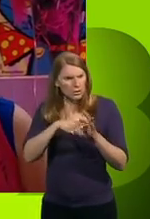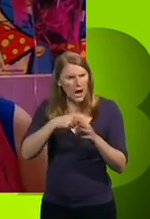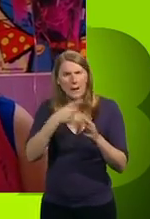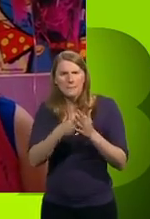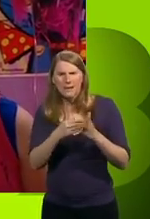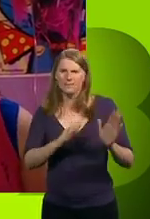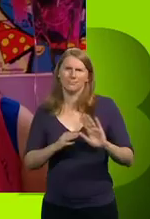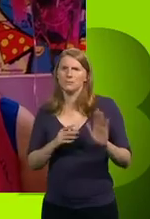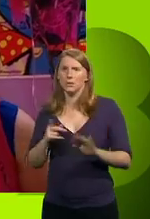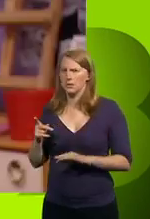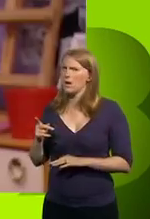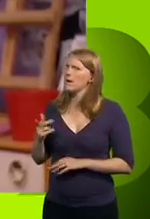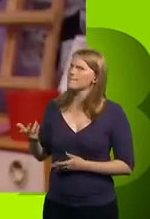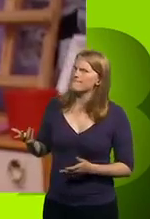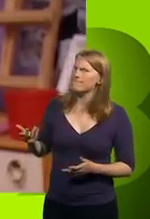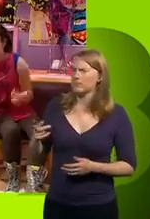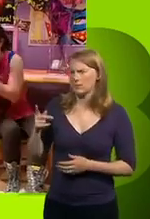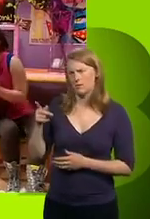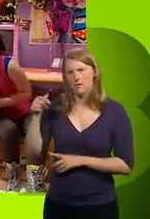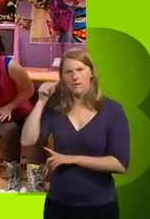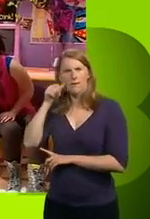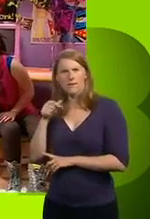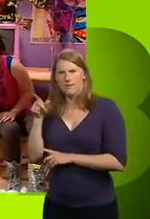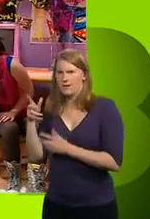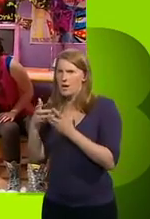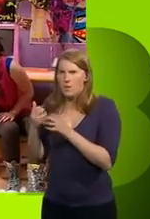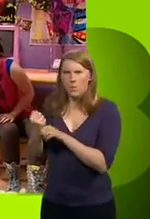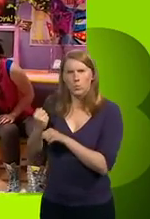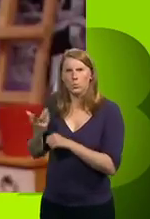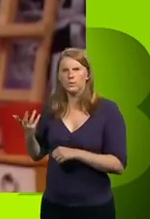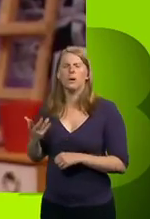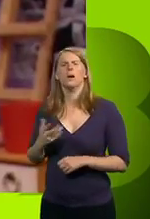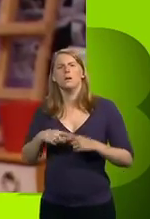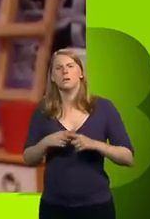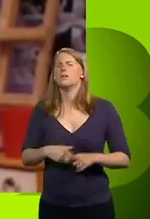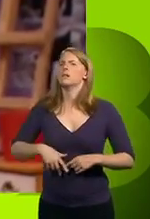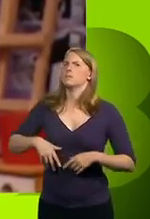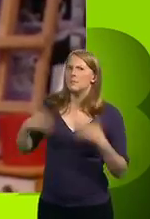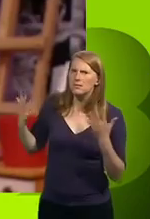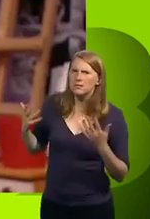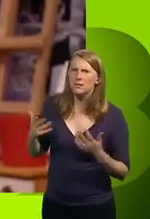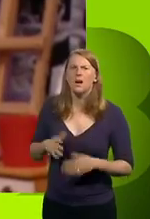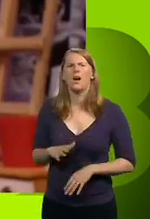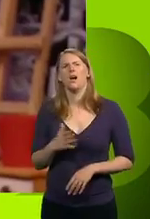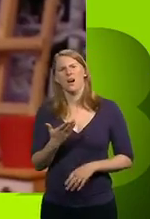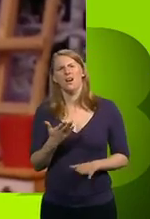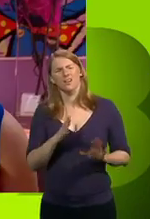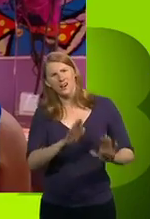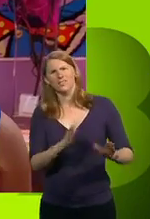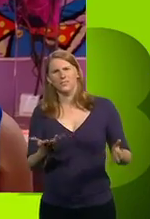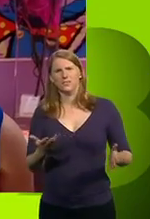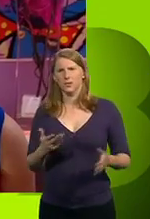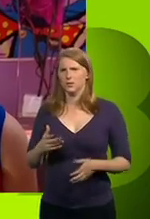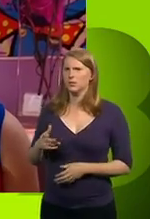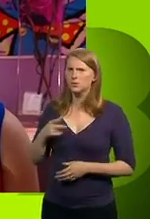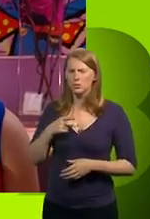then... One pearl one. Bam! They take you for everything you've got. Not again. Dani, you're making me botch my booty. Do you